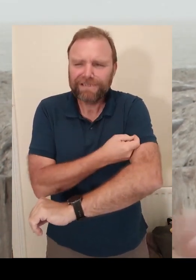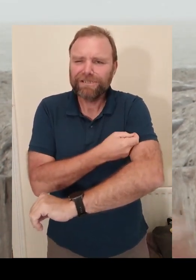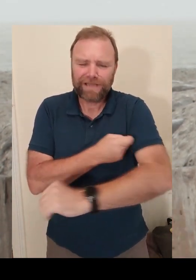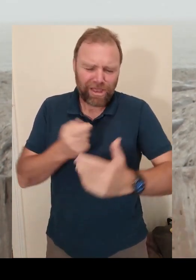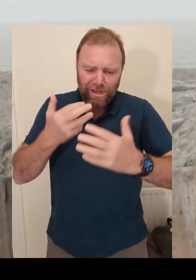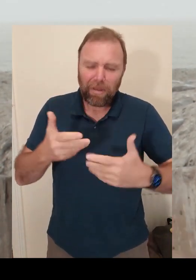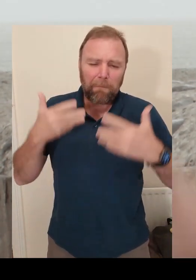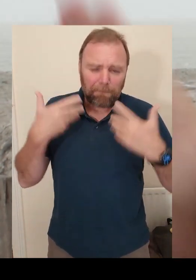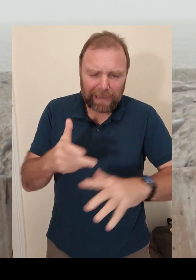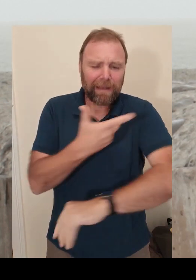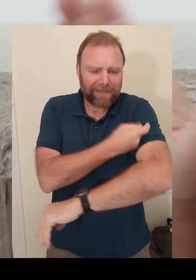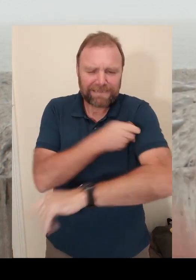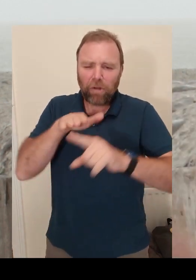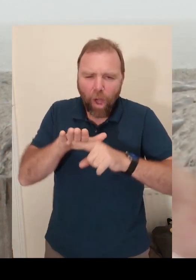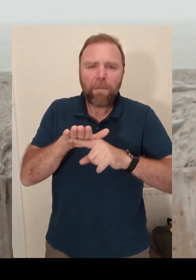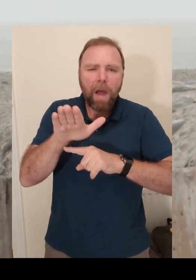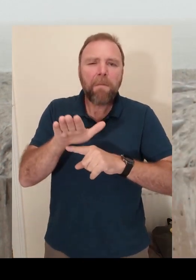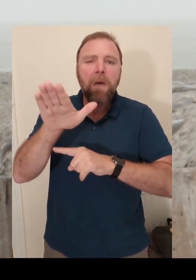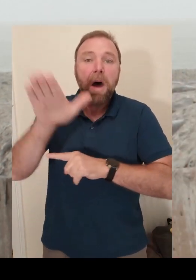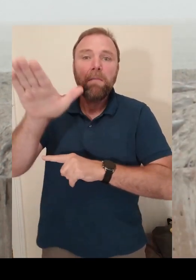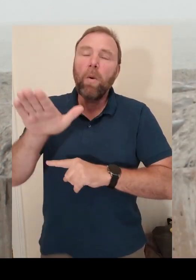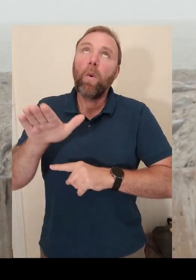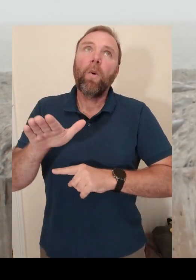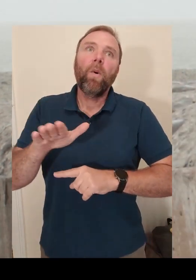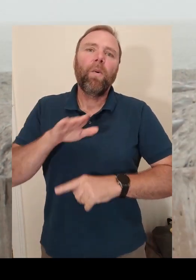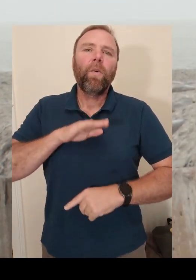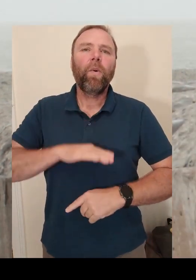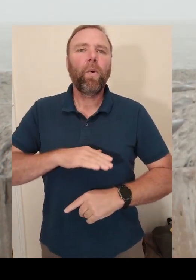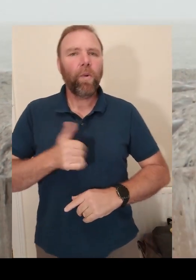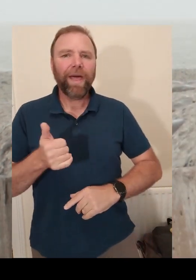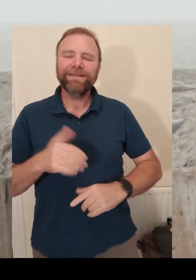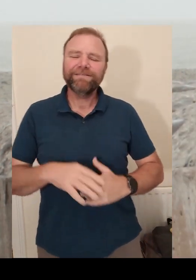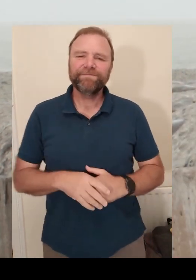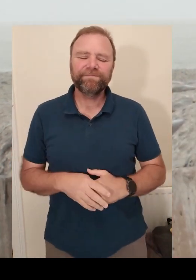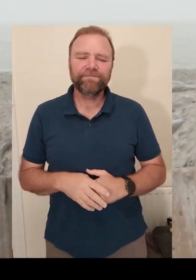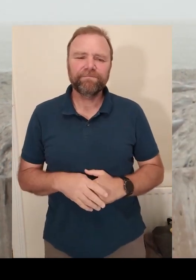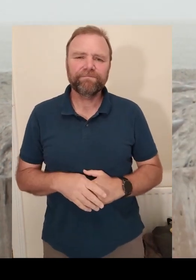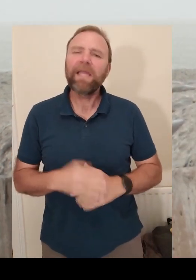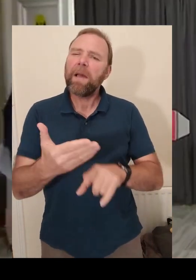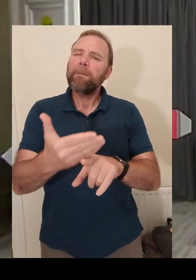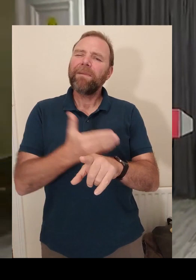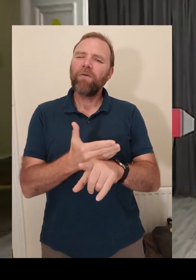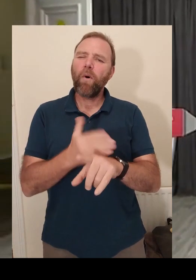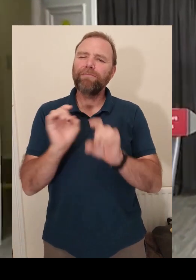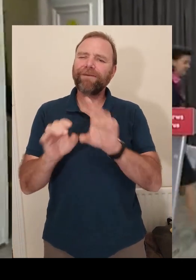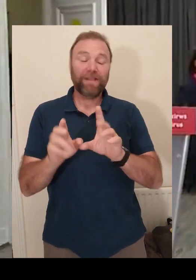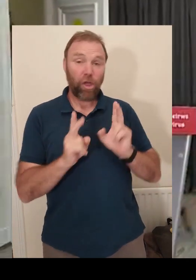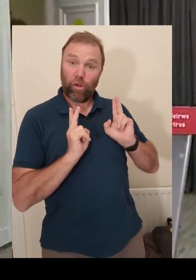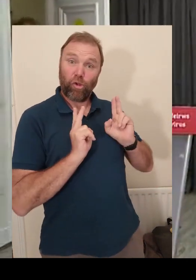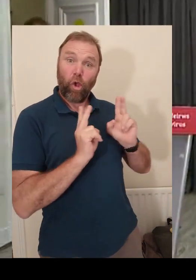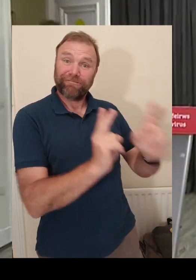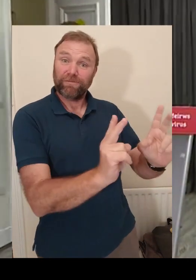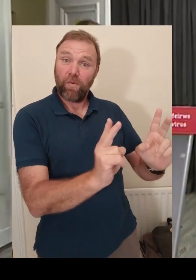about vaccinations, and the numbers were going up, and you know, and that's great. Yeah, that really lifted you. The corridor